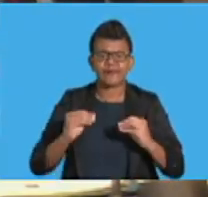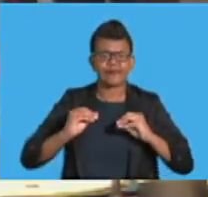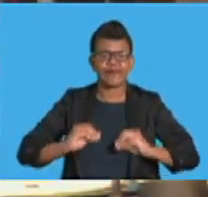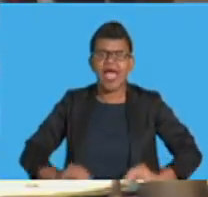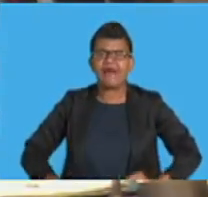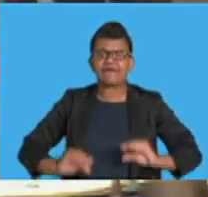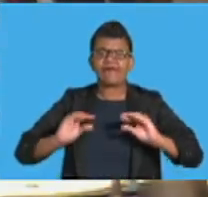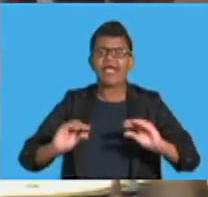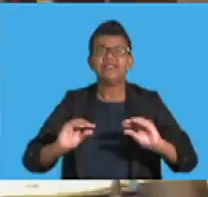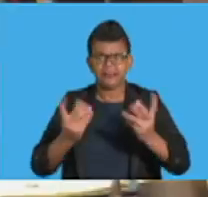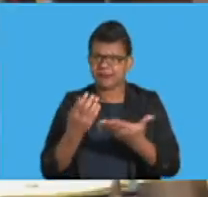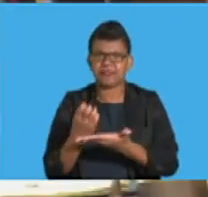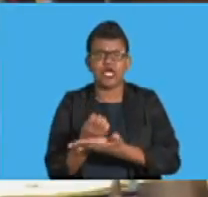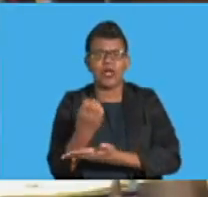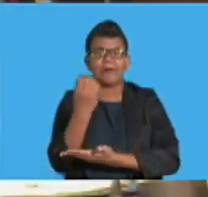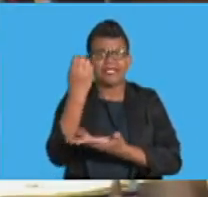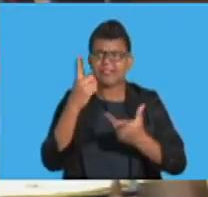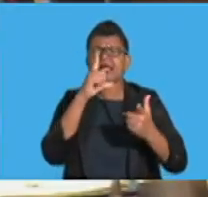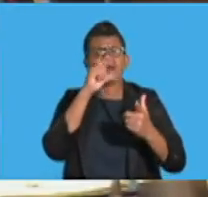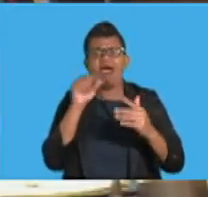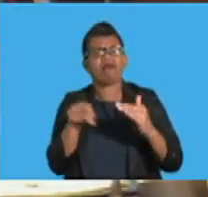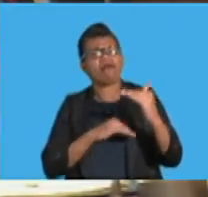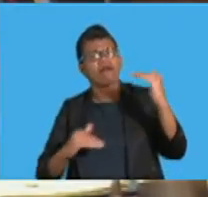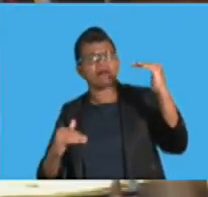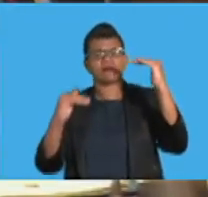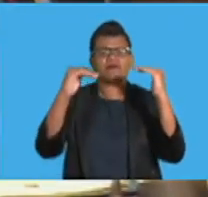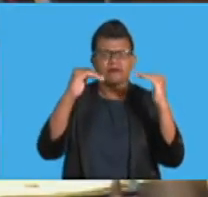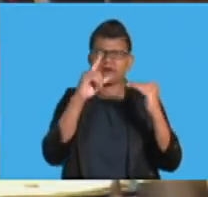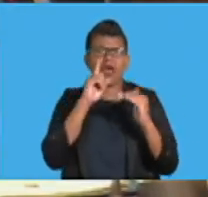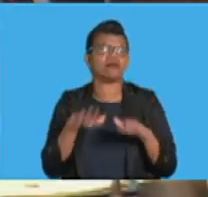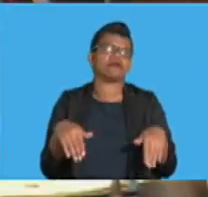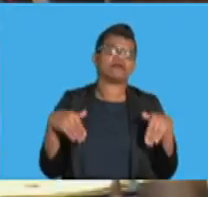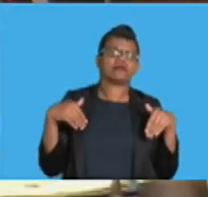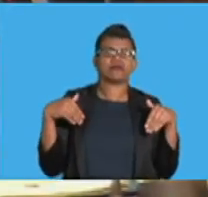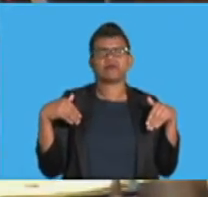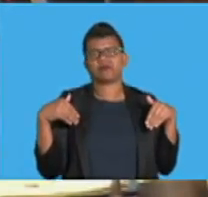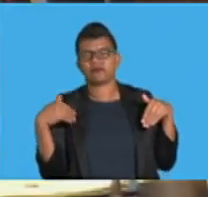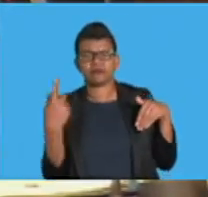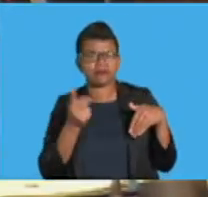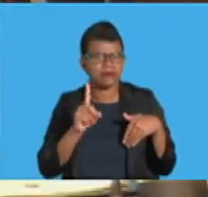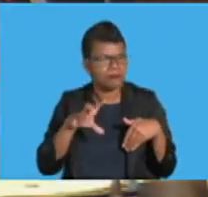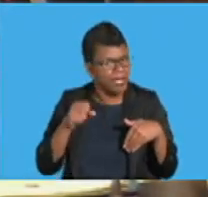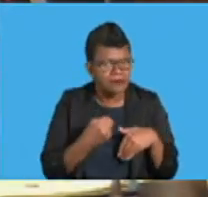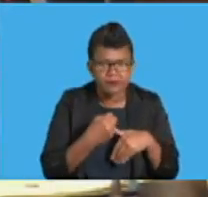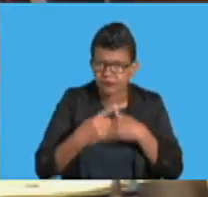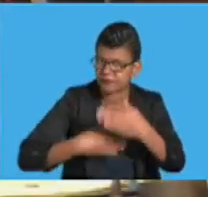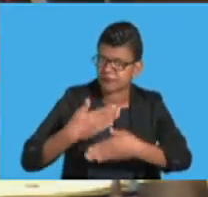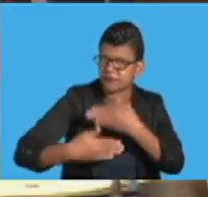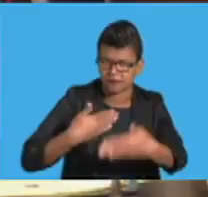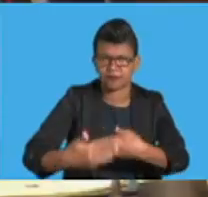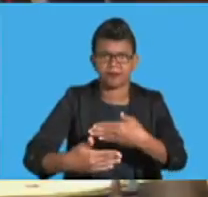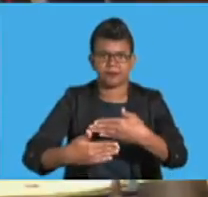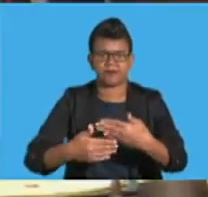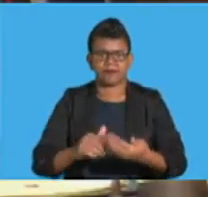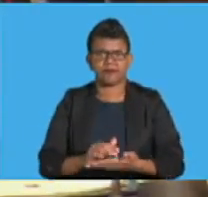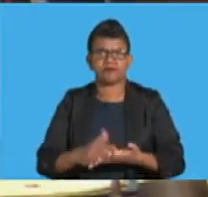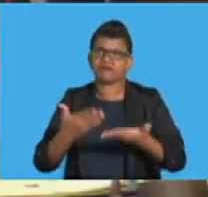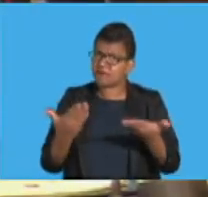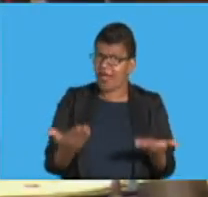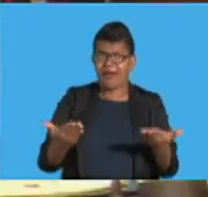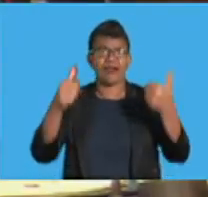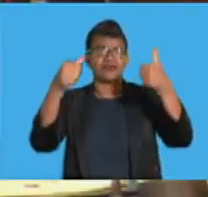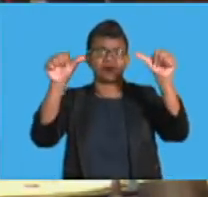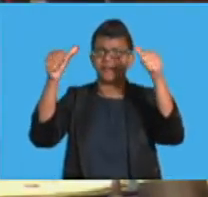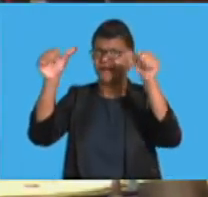time. We need to progress diligently if we are to arrest the skills shortage and produce the caliber of personnel